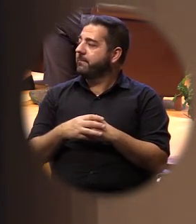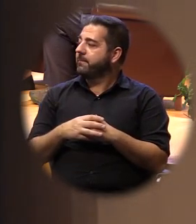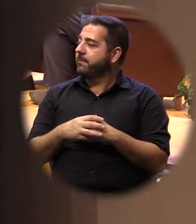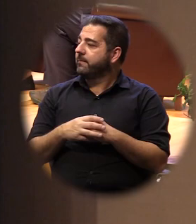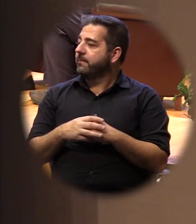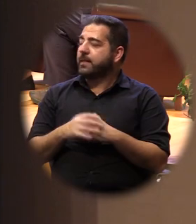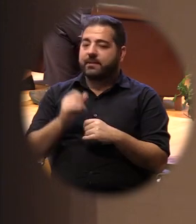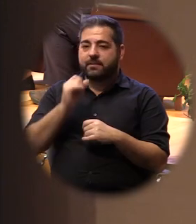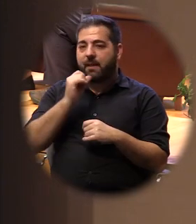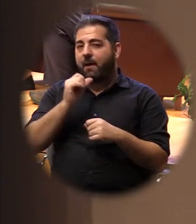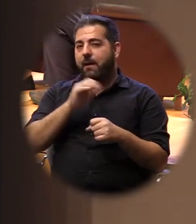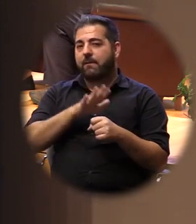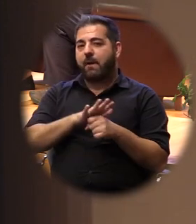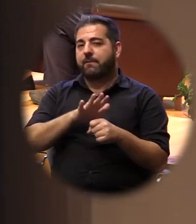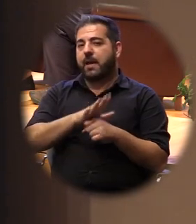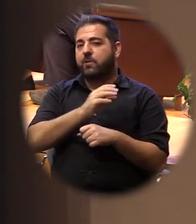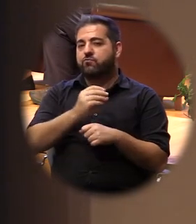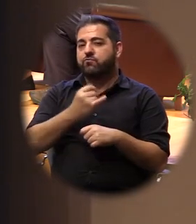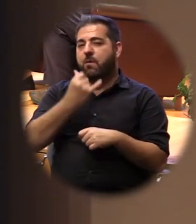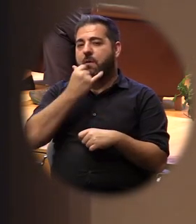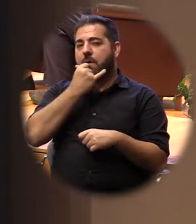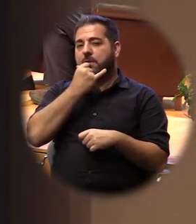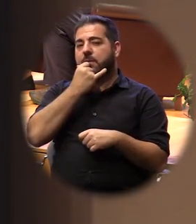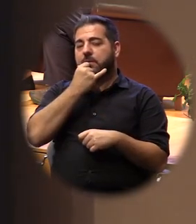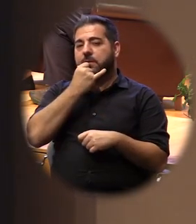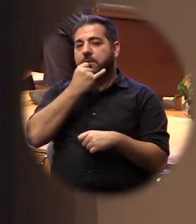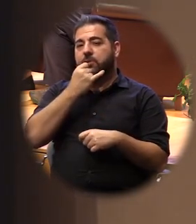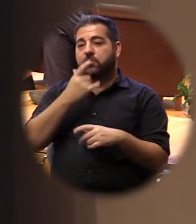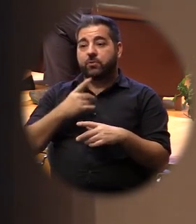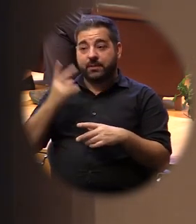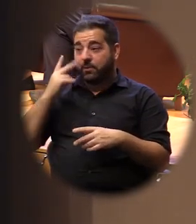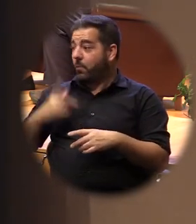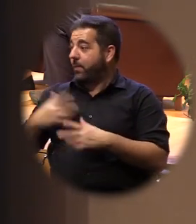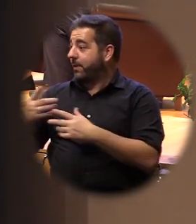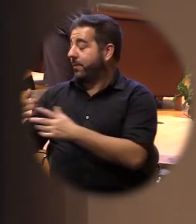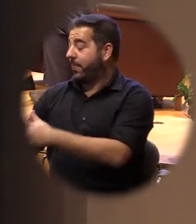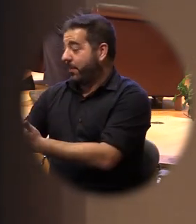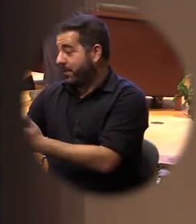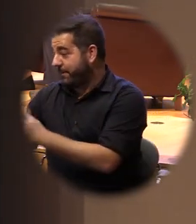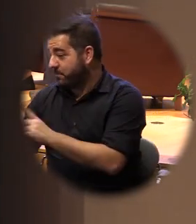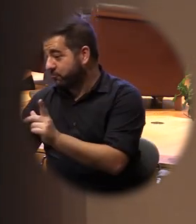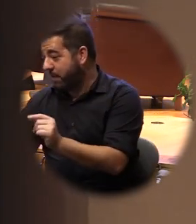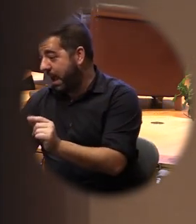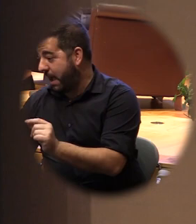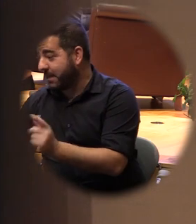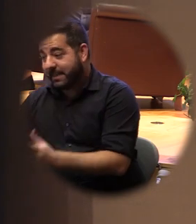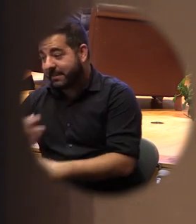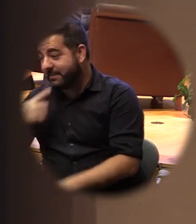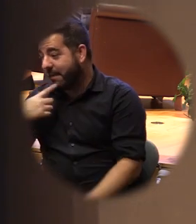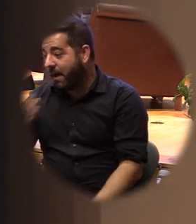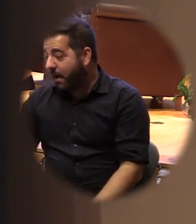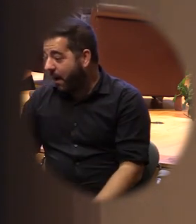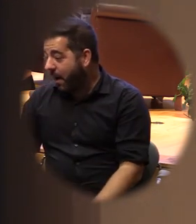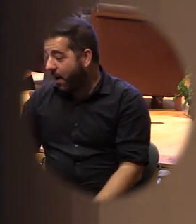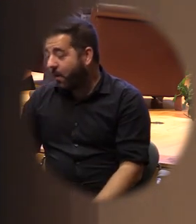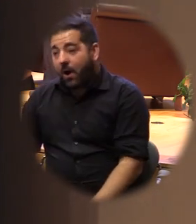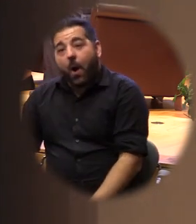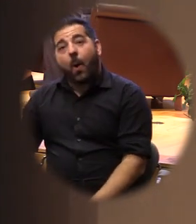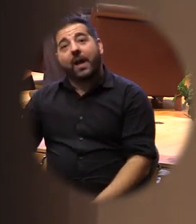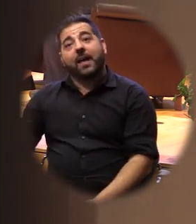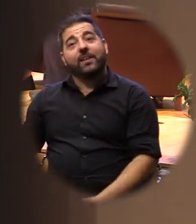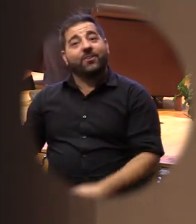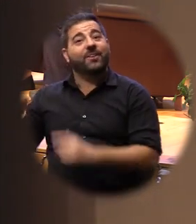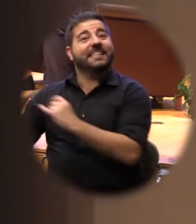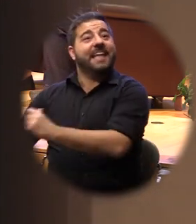insufficient and probably just really wrong to take what we know from sea urchins and say, well, so this is how humans